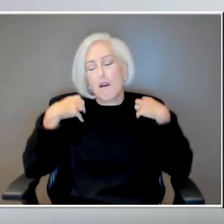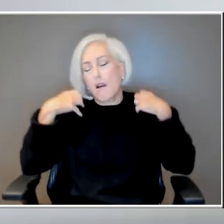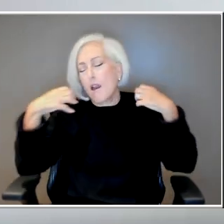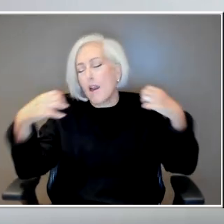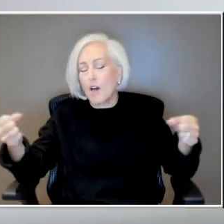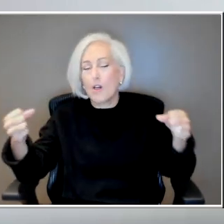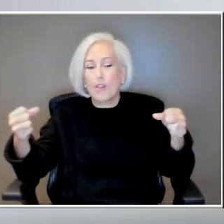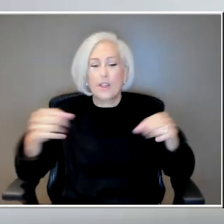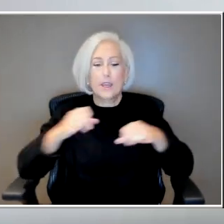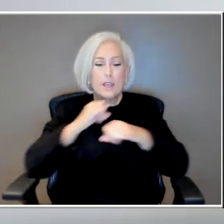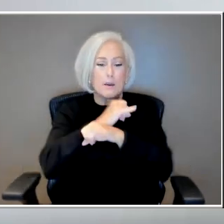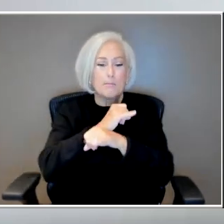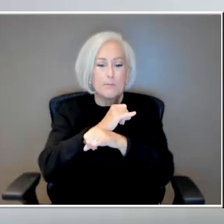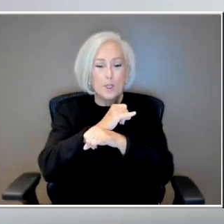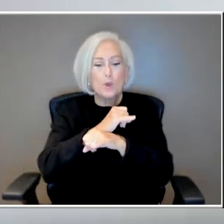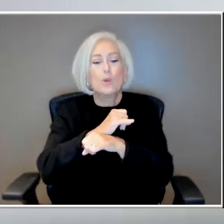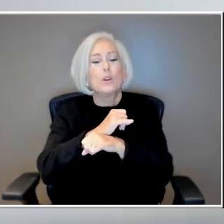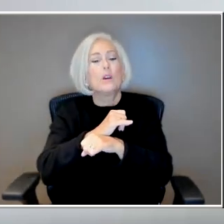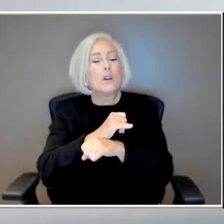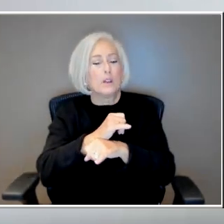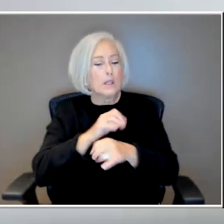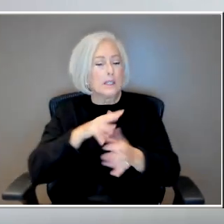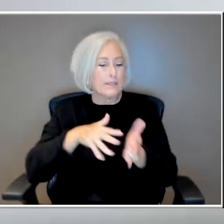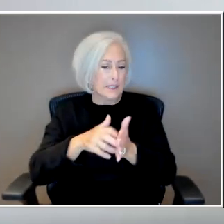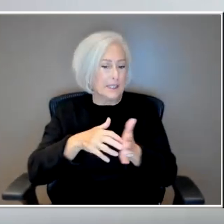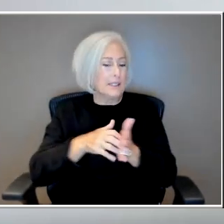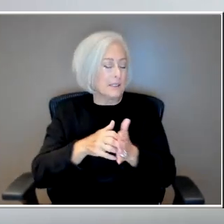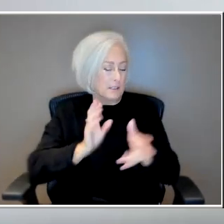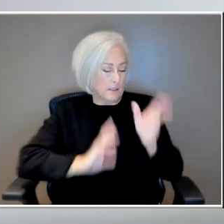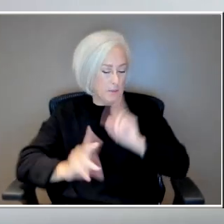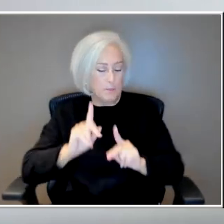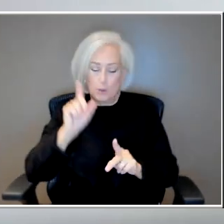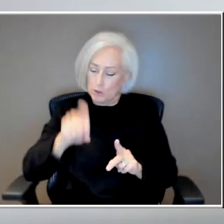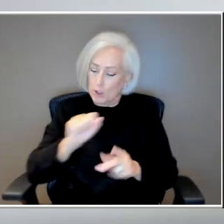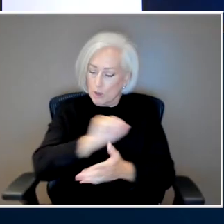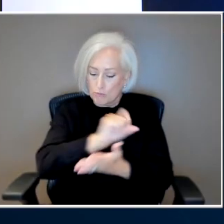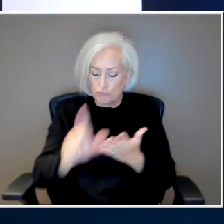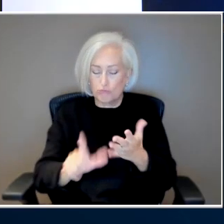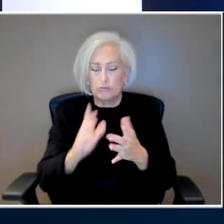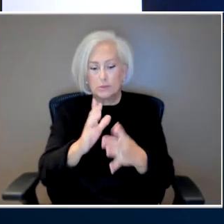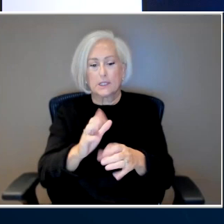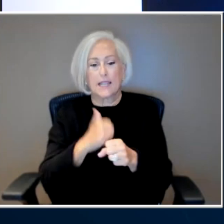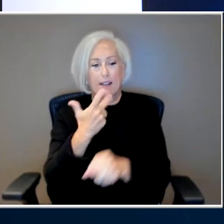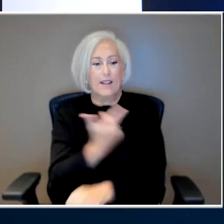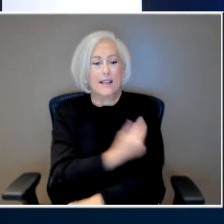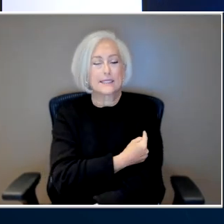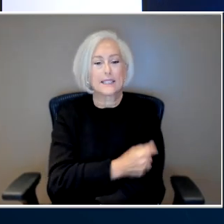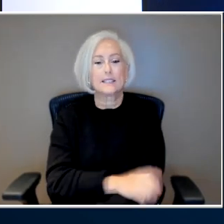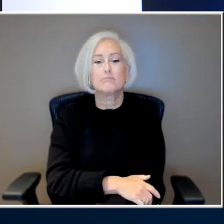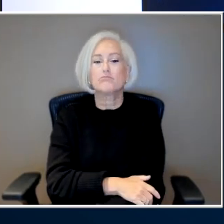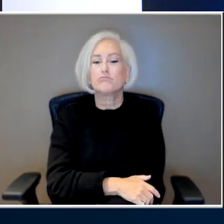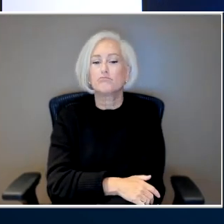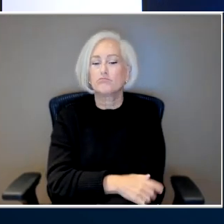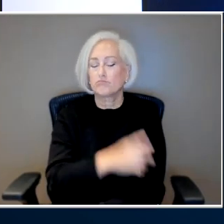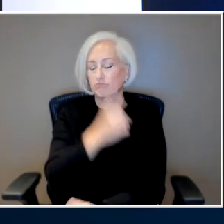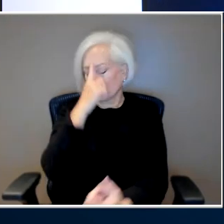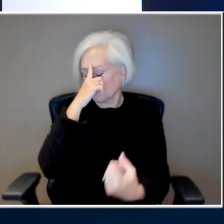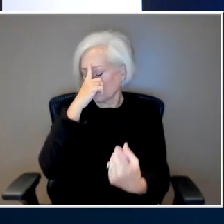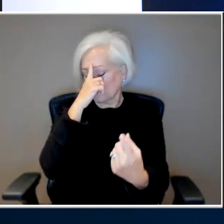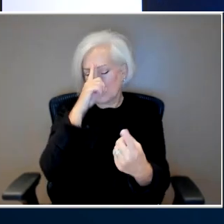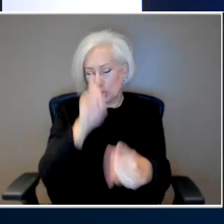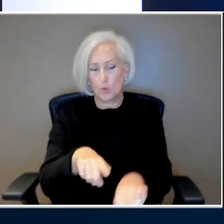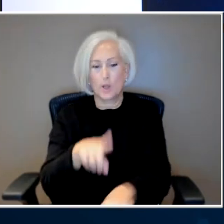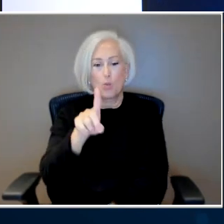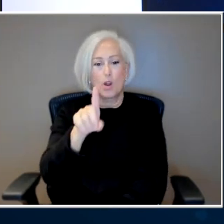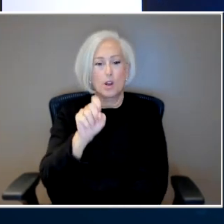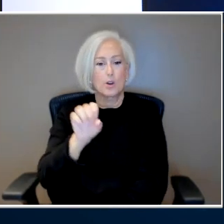immunocompromised, everyone, we should be getting our vaccines. Yeah, 110%. I mean, these ideas about not having a